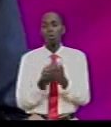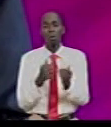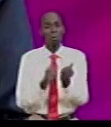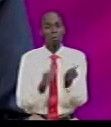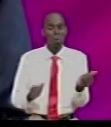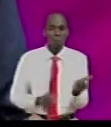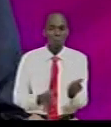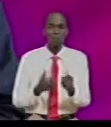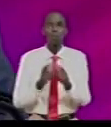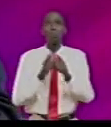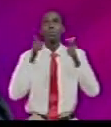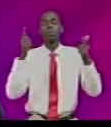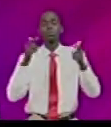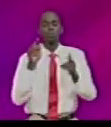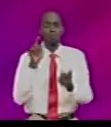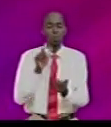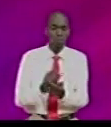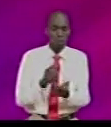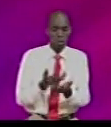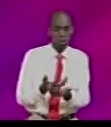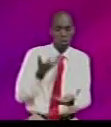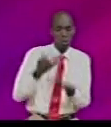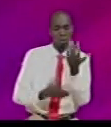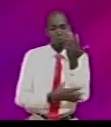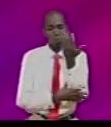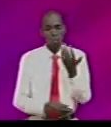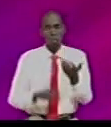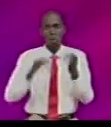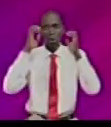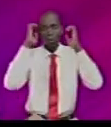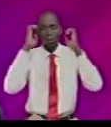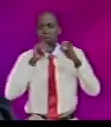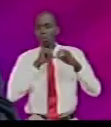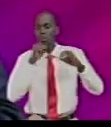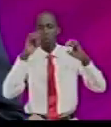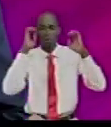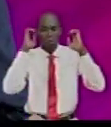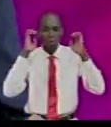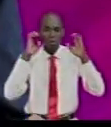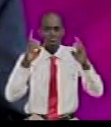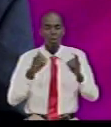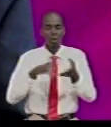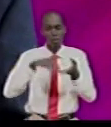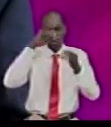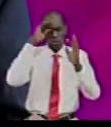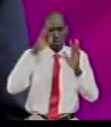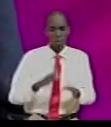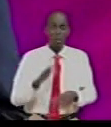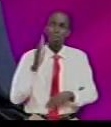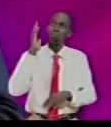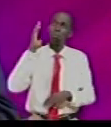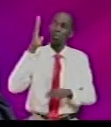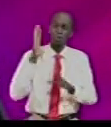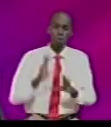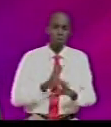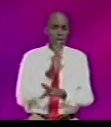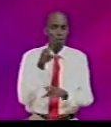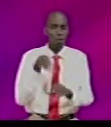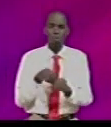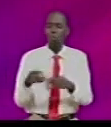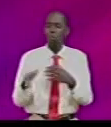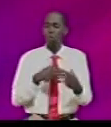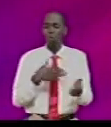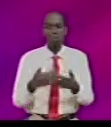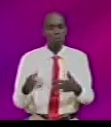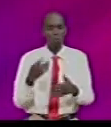rich and poor, young and old, learned and unlearned, students and lecturers, whatever your